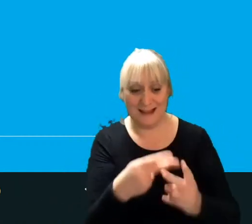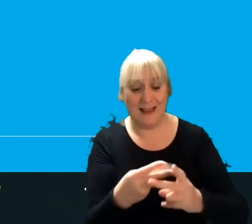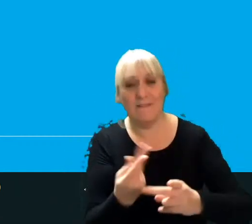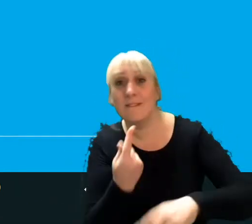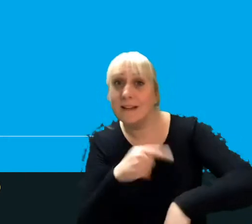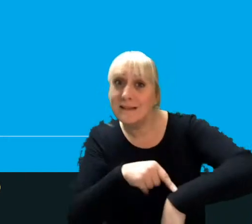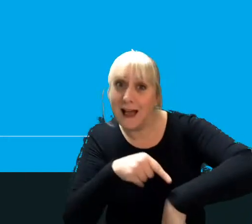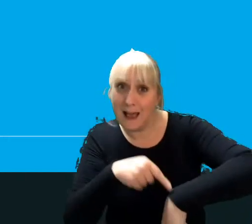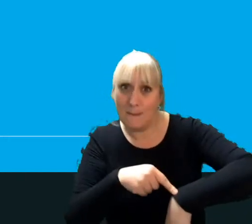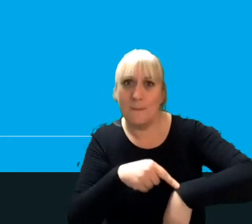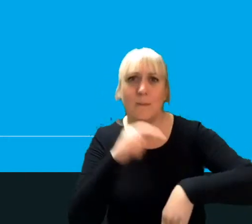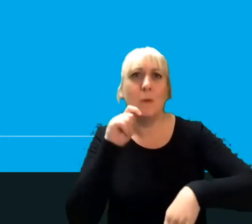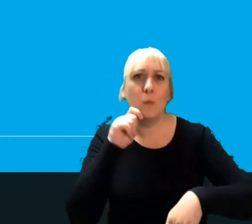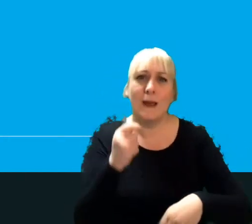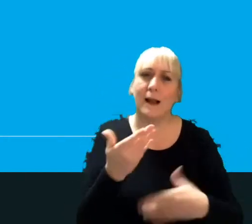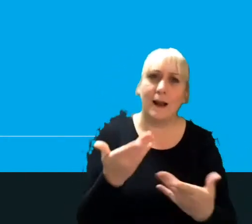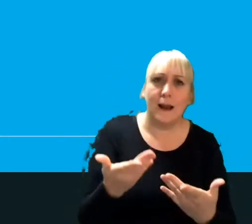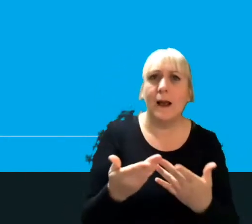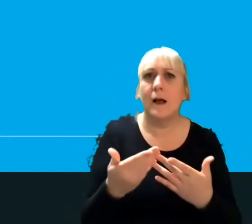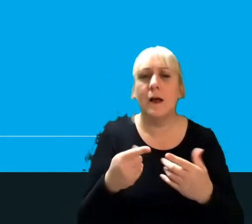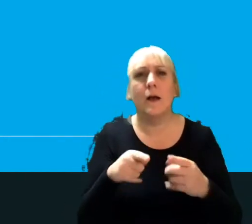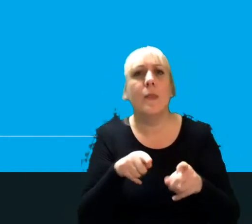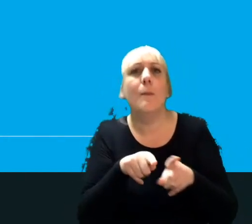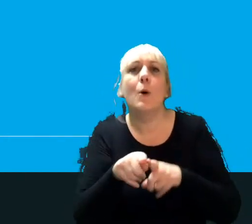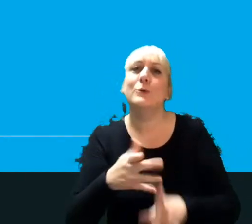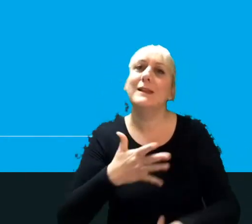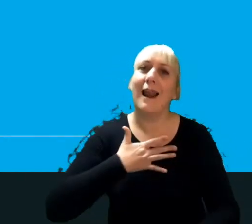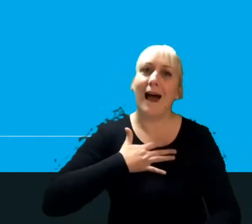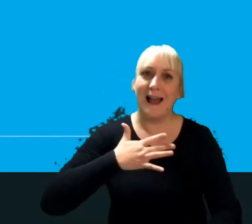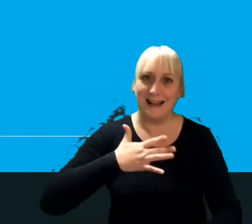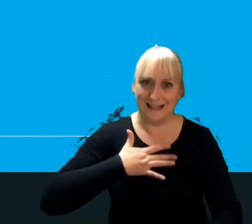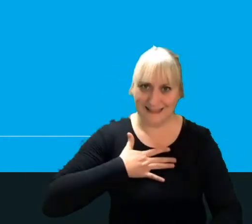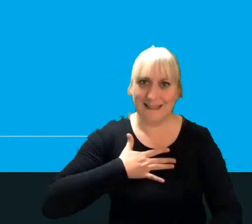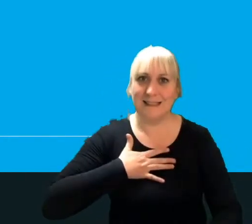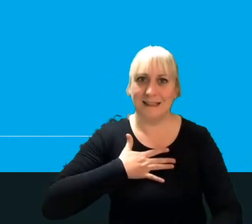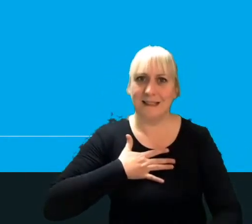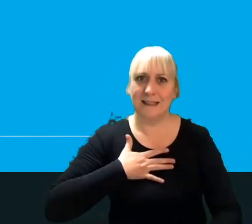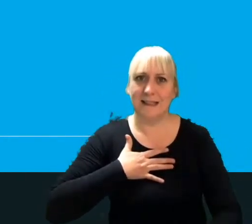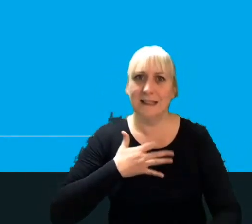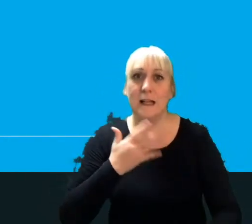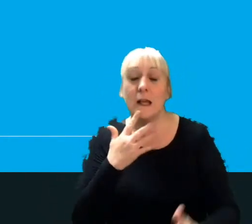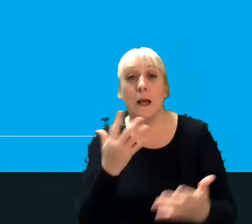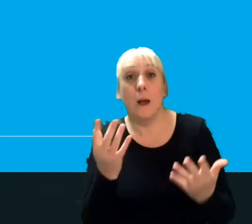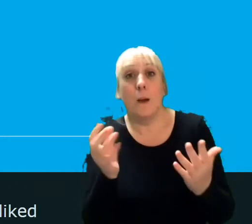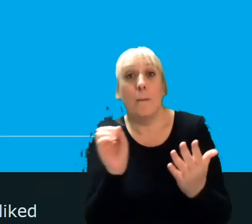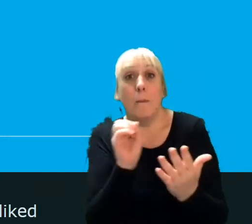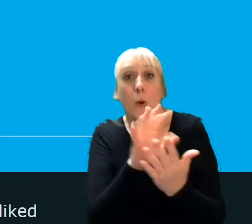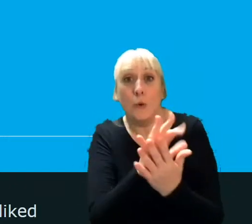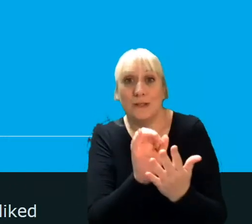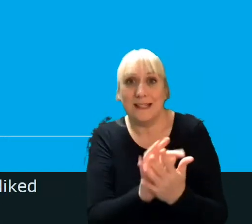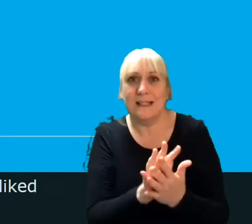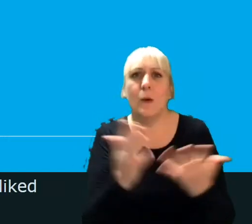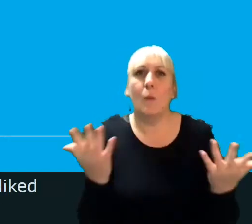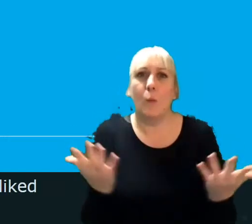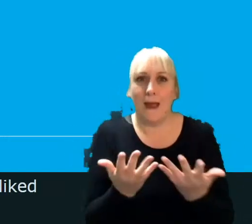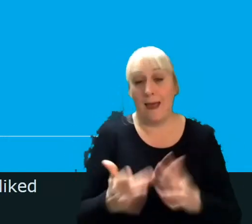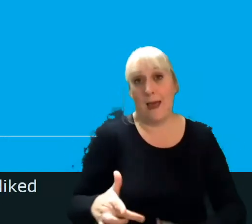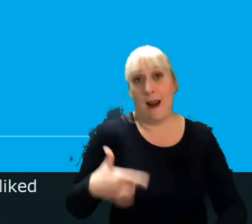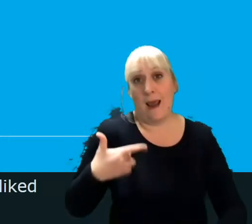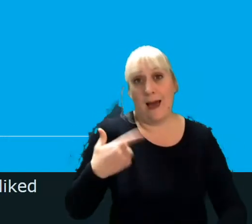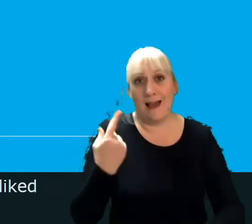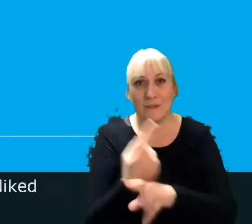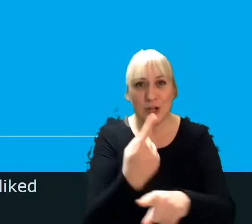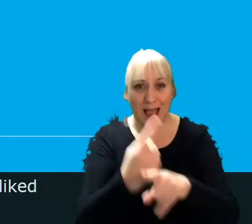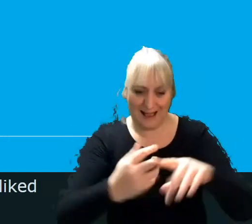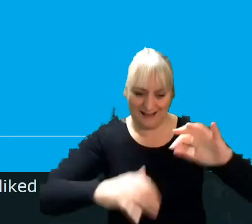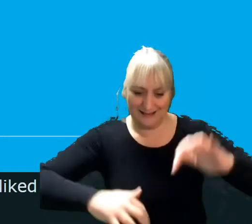be taken from the most liked questions posted by registered audience members from our live chat forum. The Chair